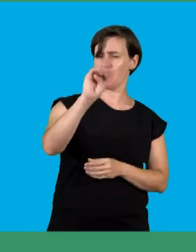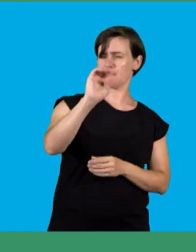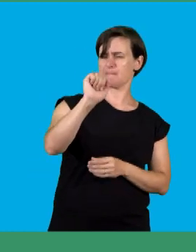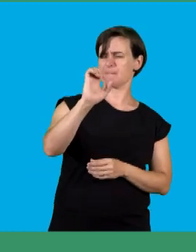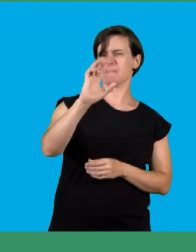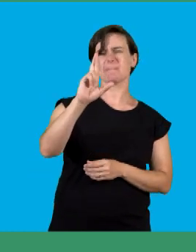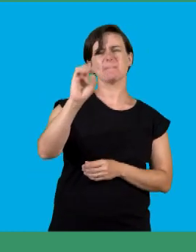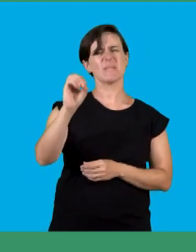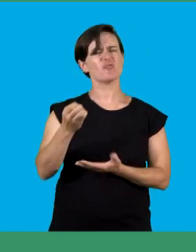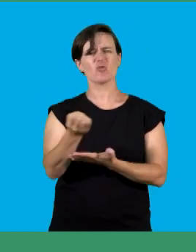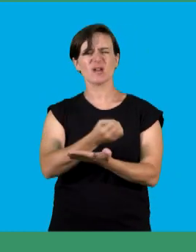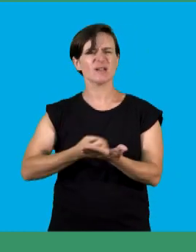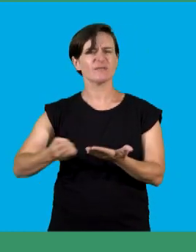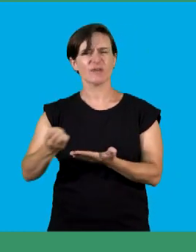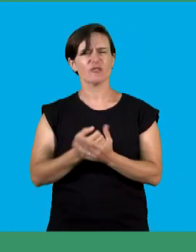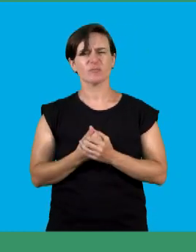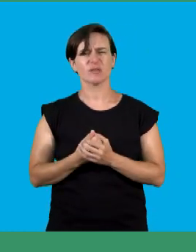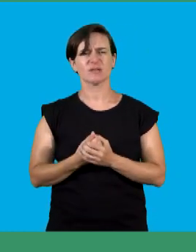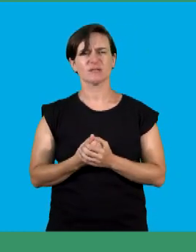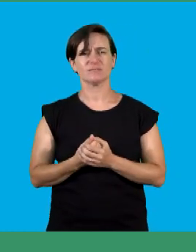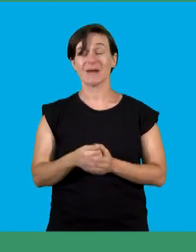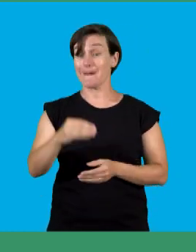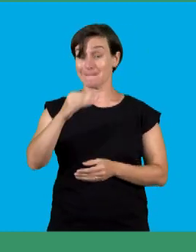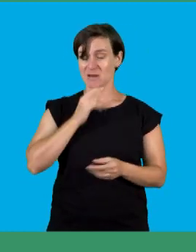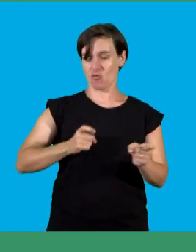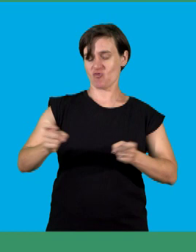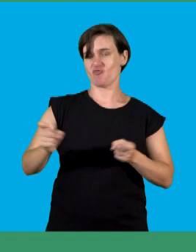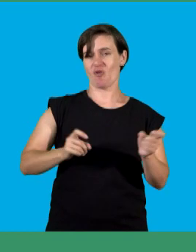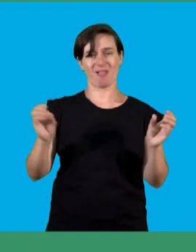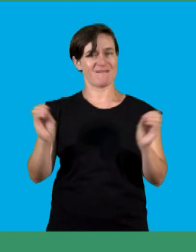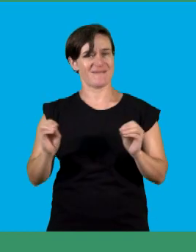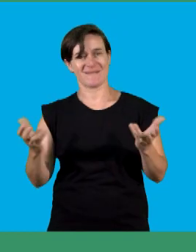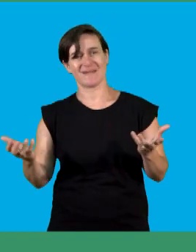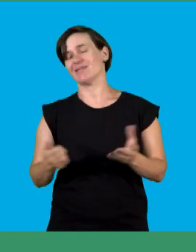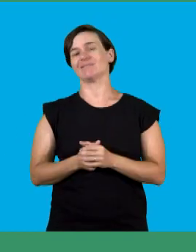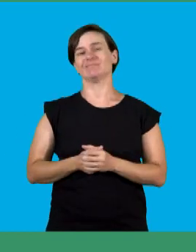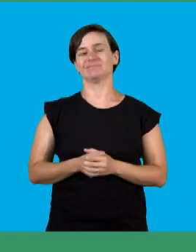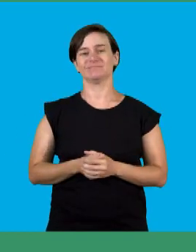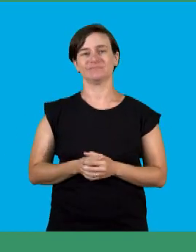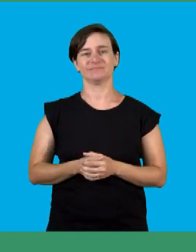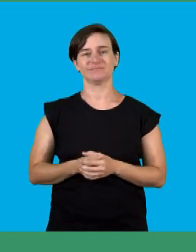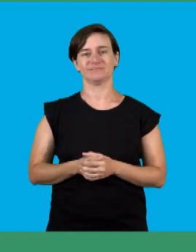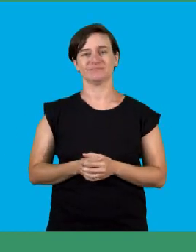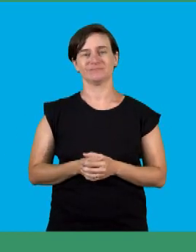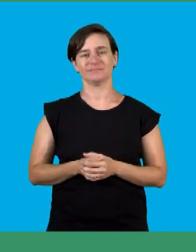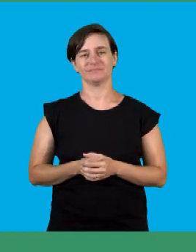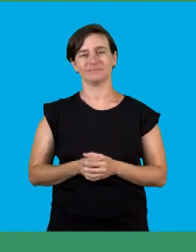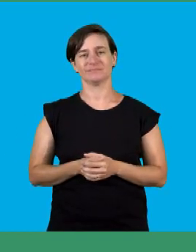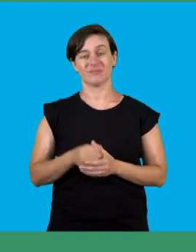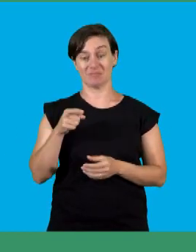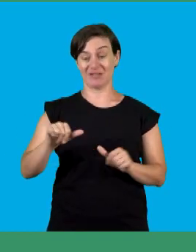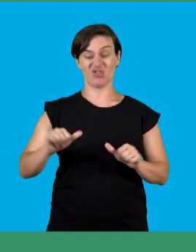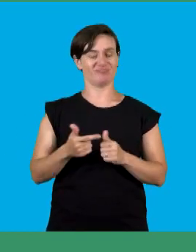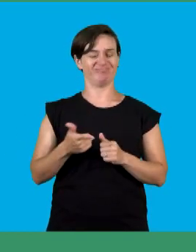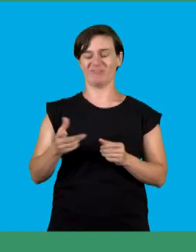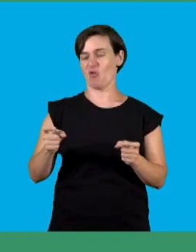that here, as a business, you've got no control over it. Remember, no control over these challenges,